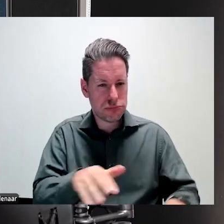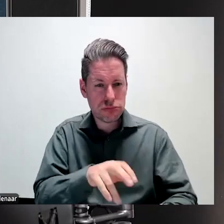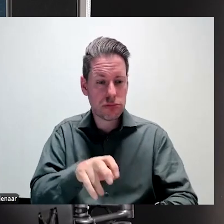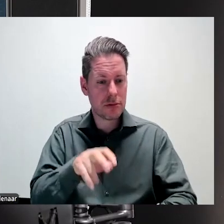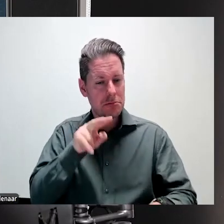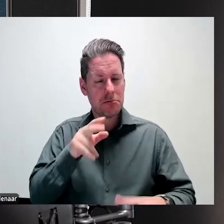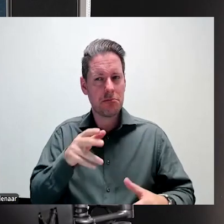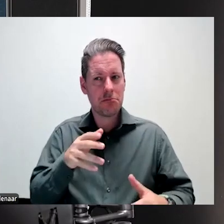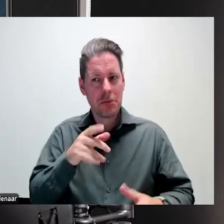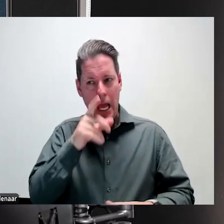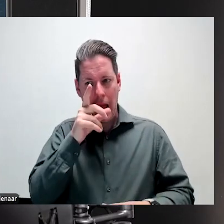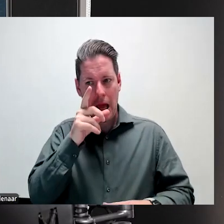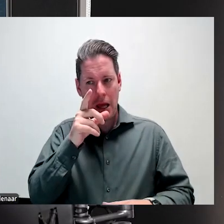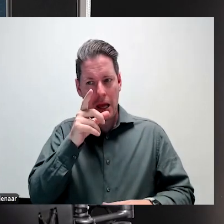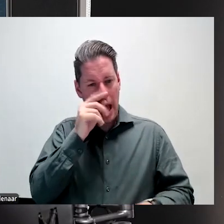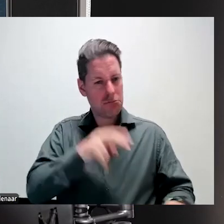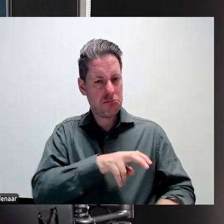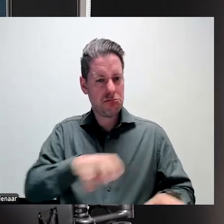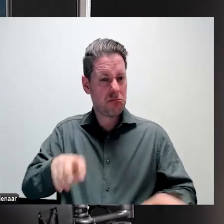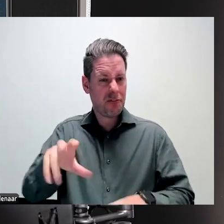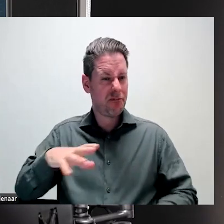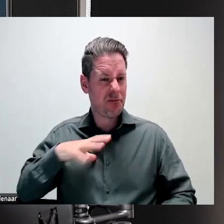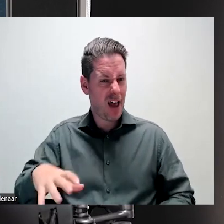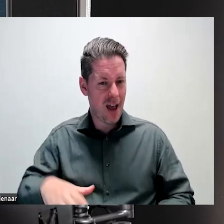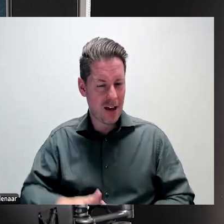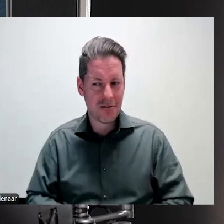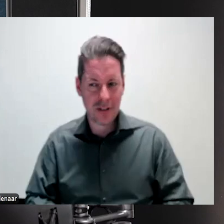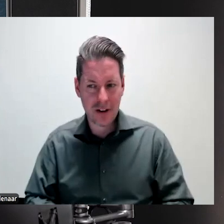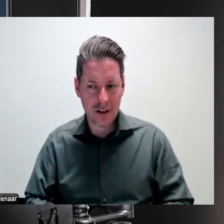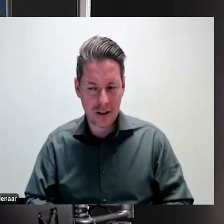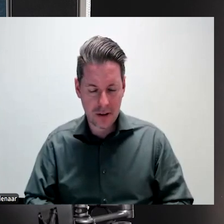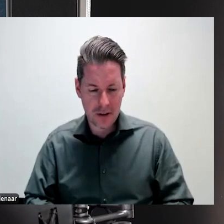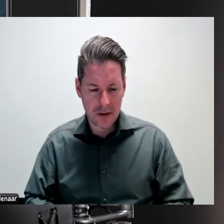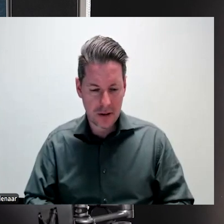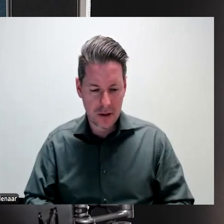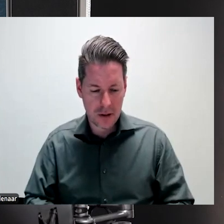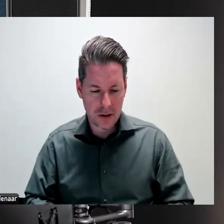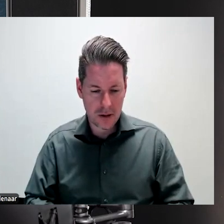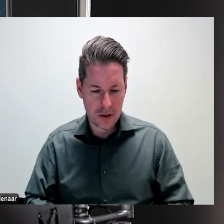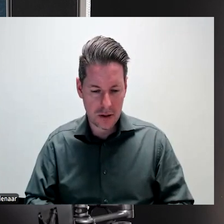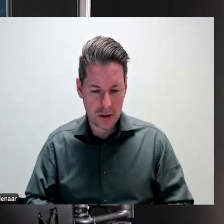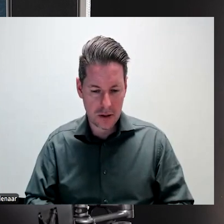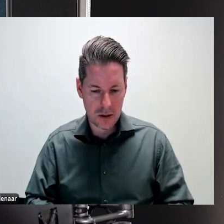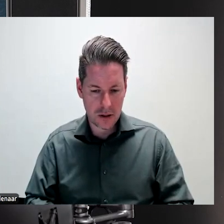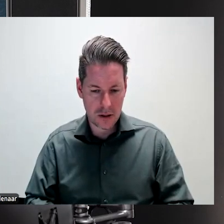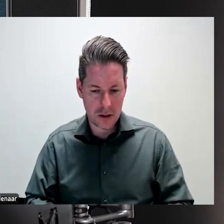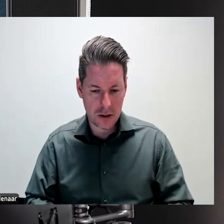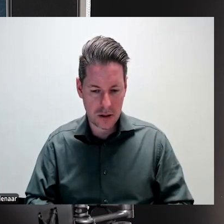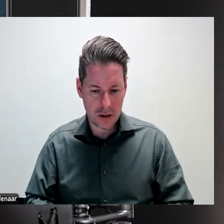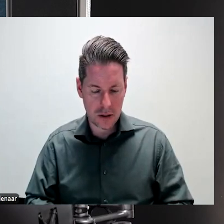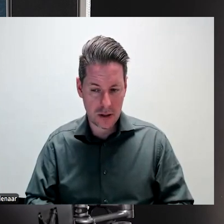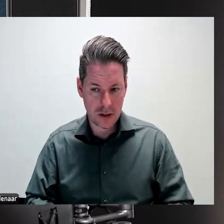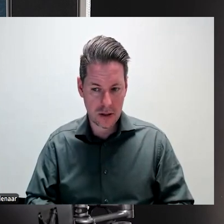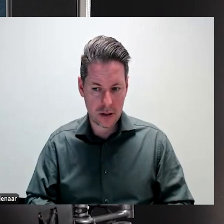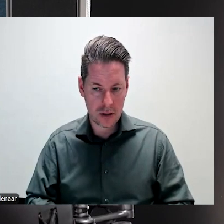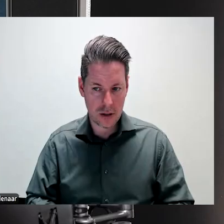And then the young fella turned around and said, "Oh, Dad, poor Ian, he's deaf." And of